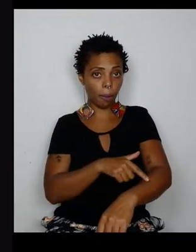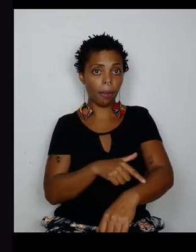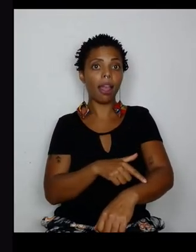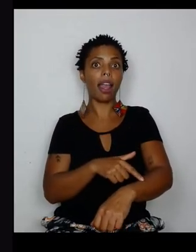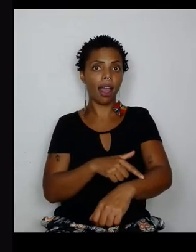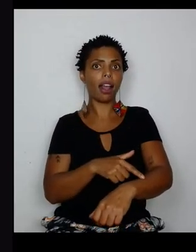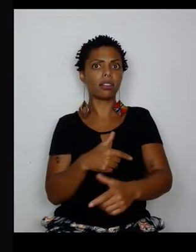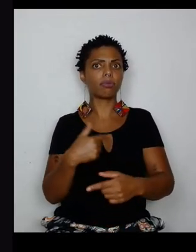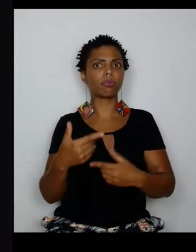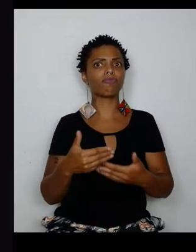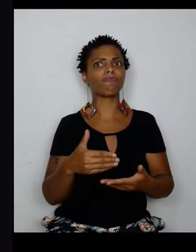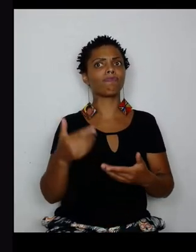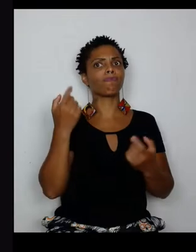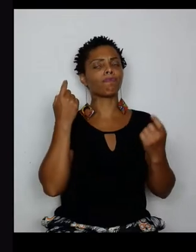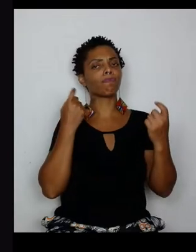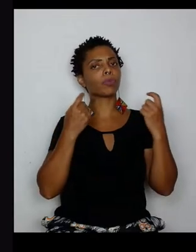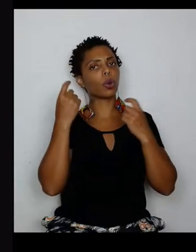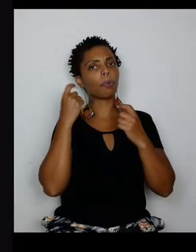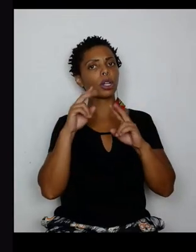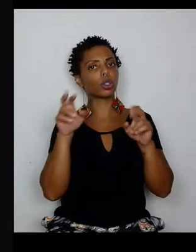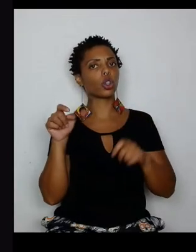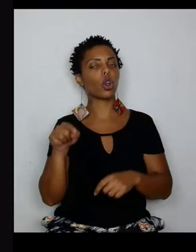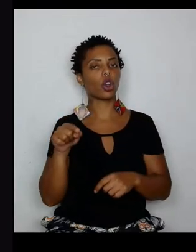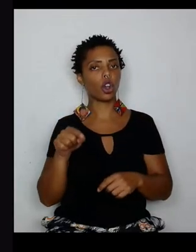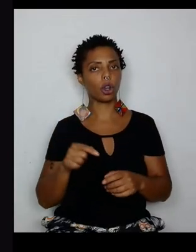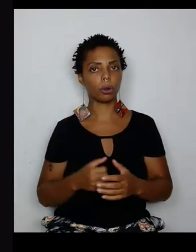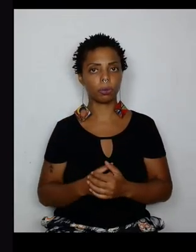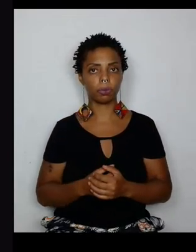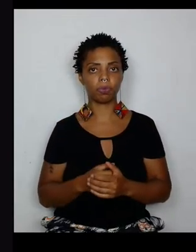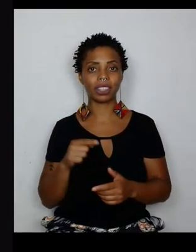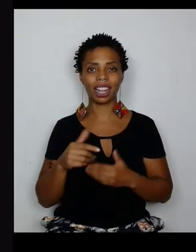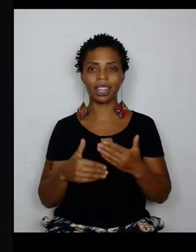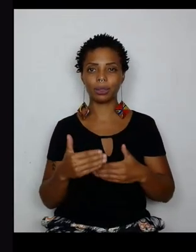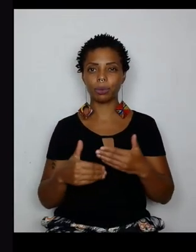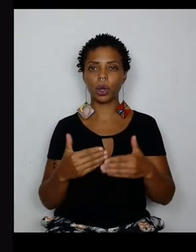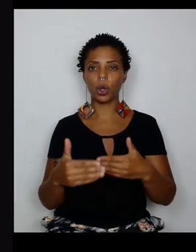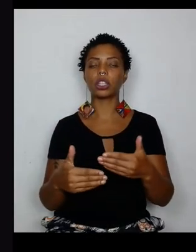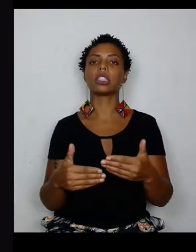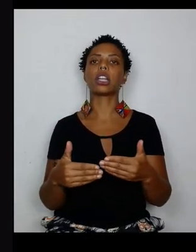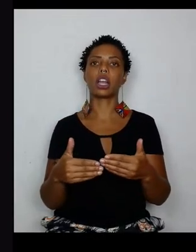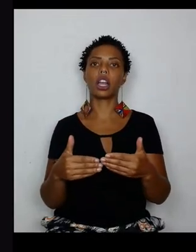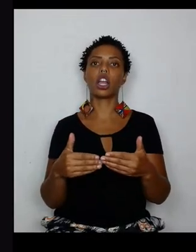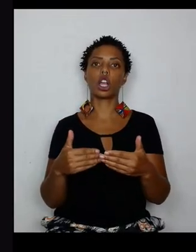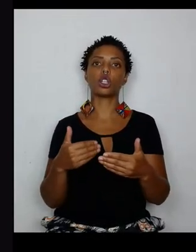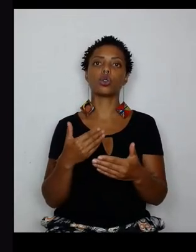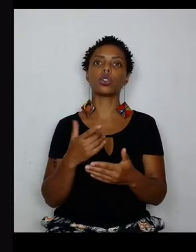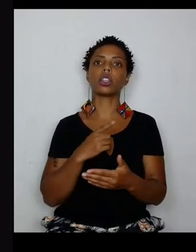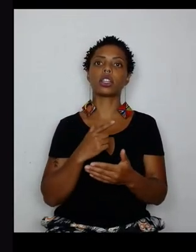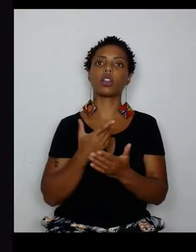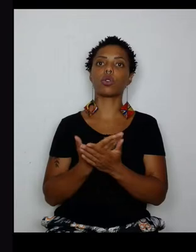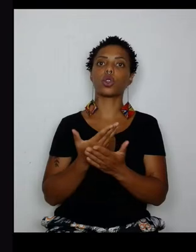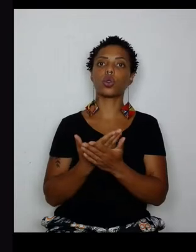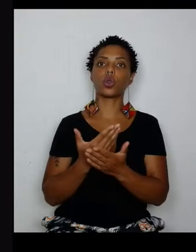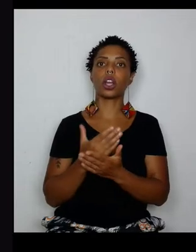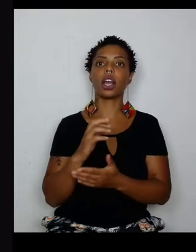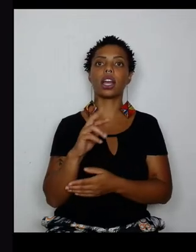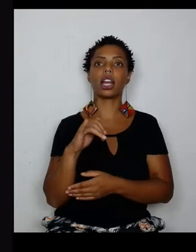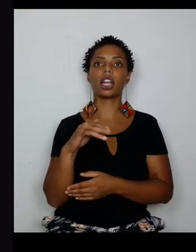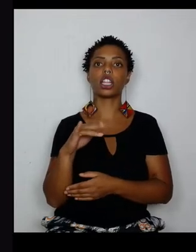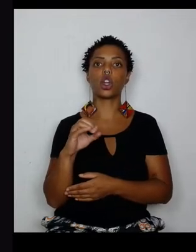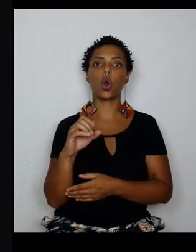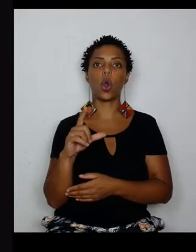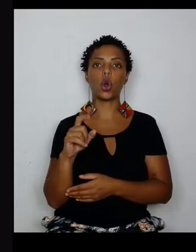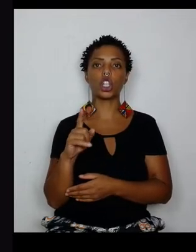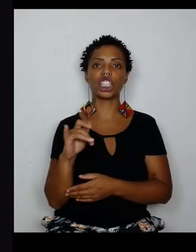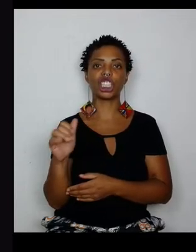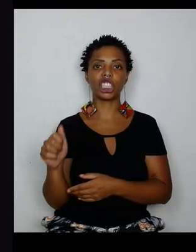was a comet accompanied by the study of craniology and morphological measurement the